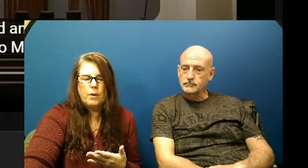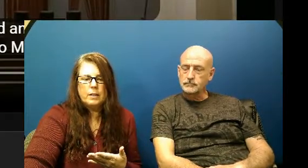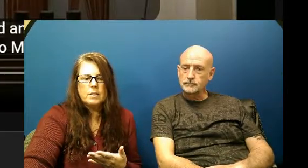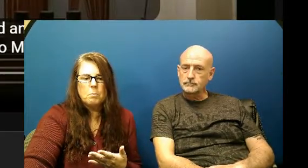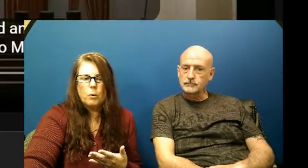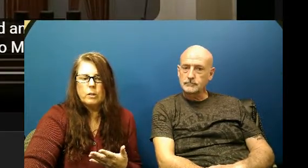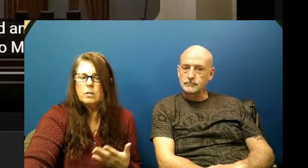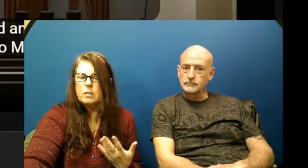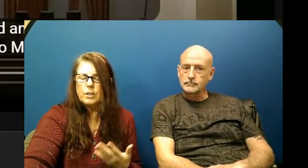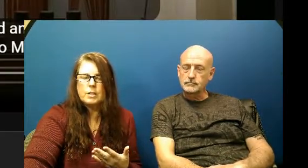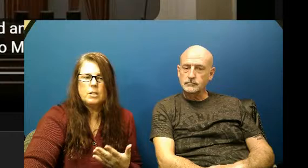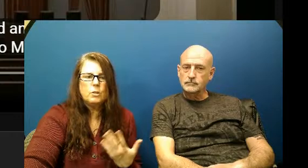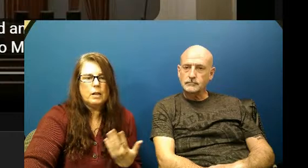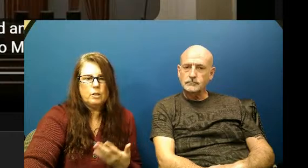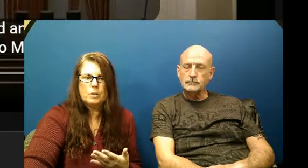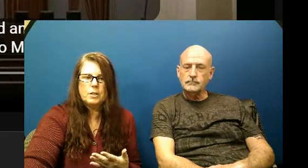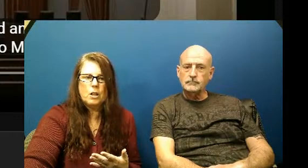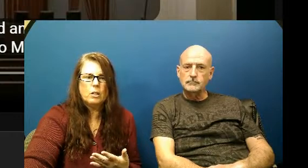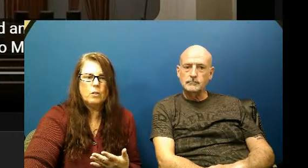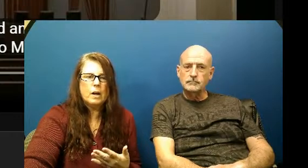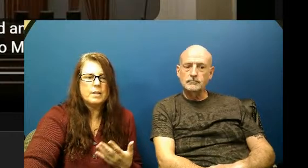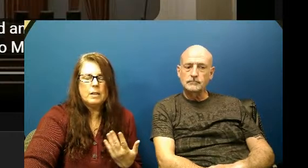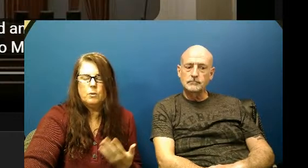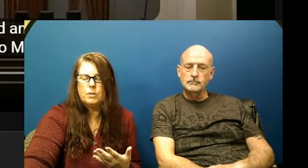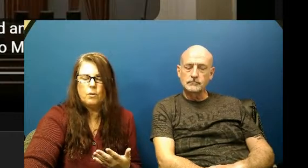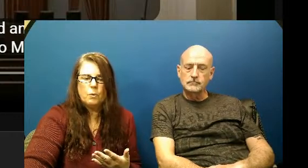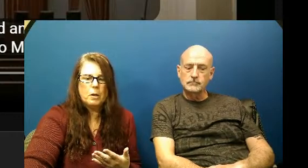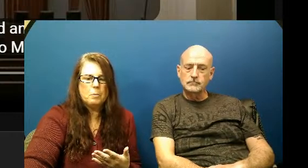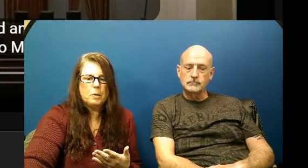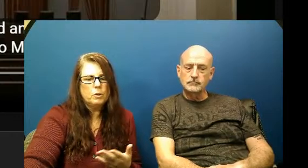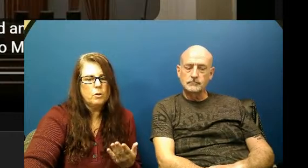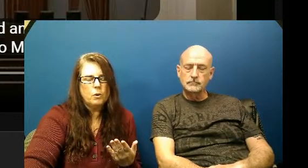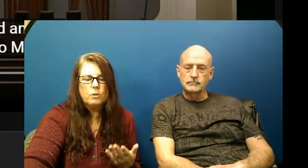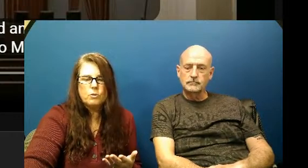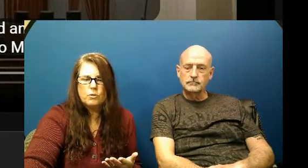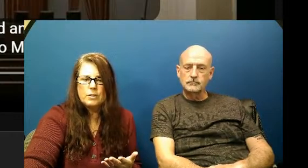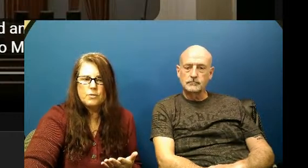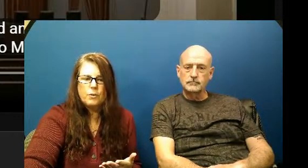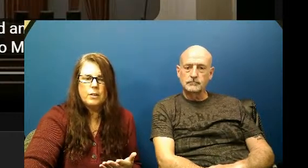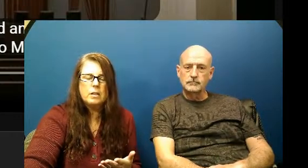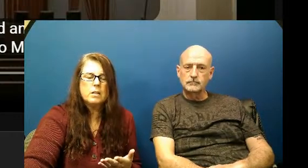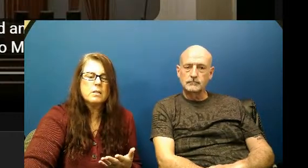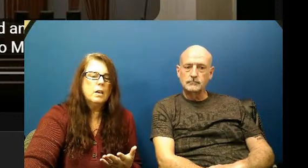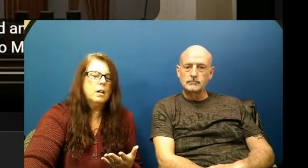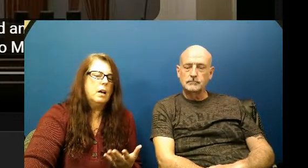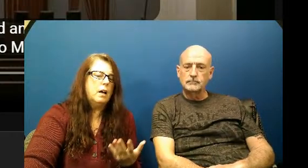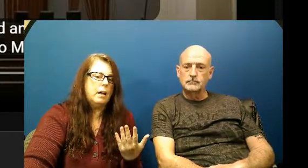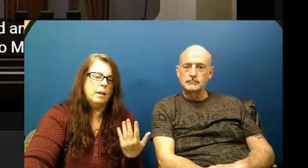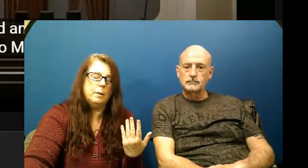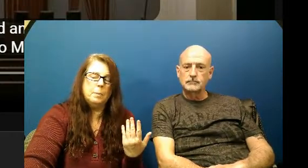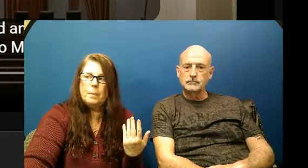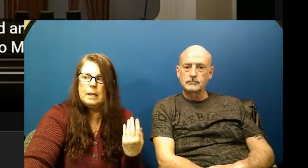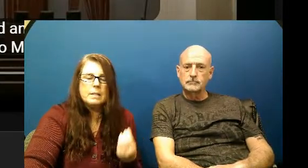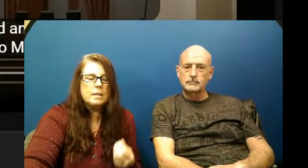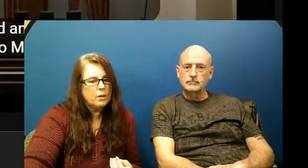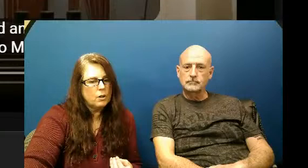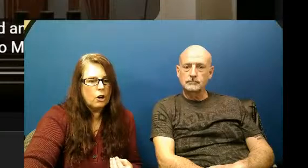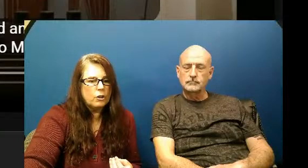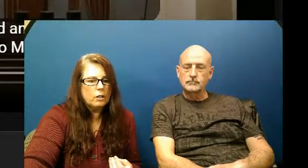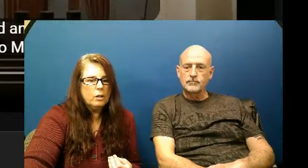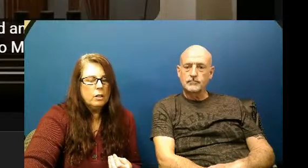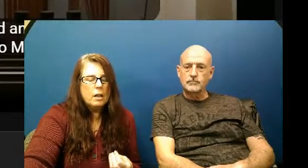why we find this important to listen to it. I know it's long, you guys. I know it's overwhelming when you're going through stressful things. It's